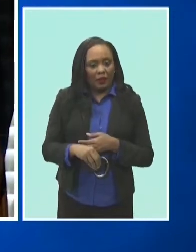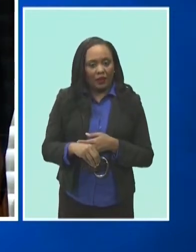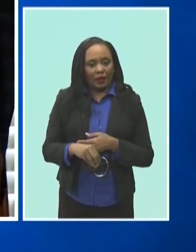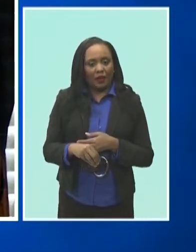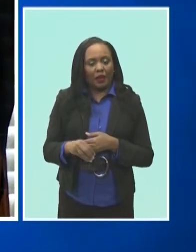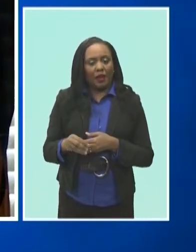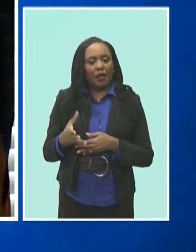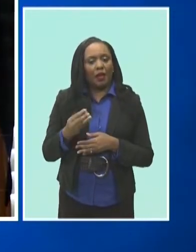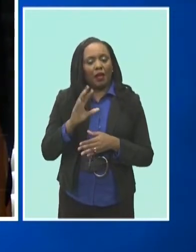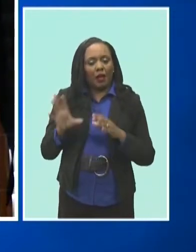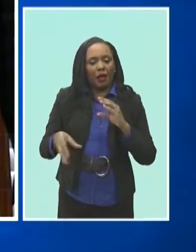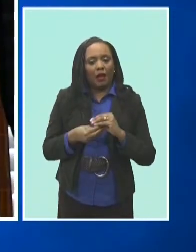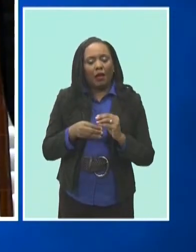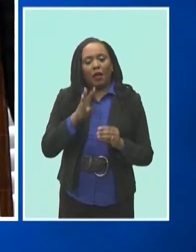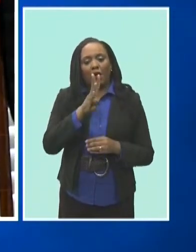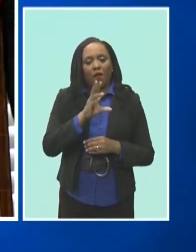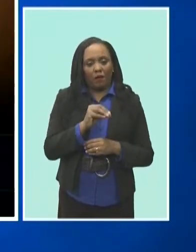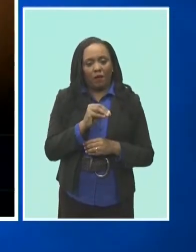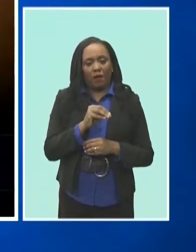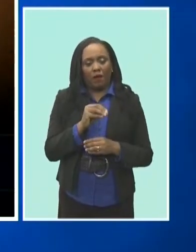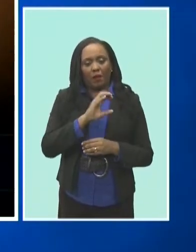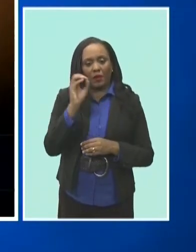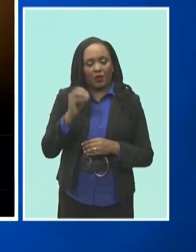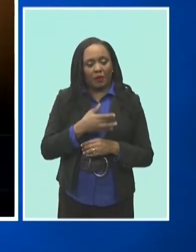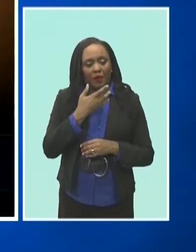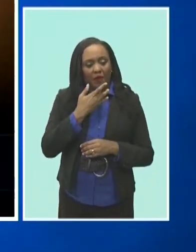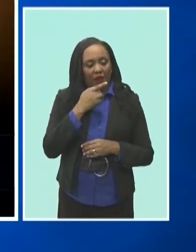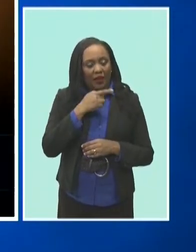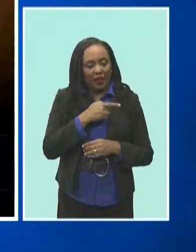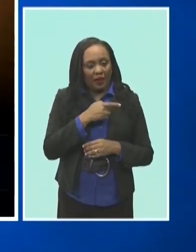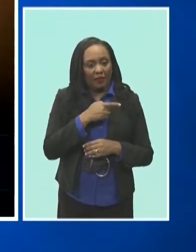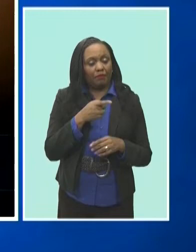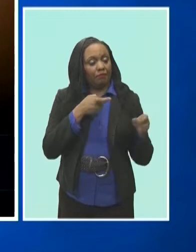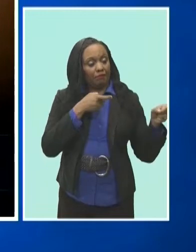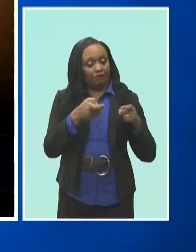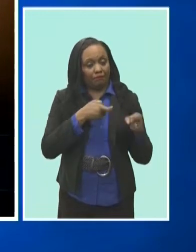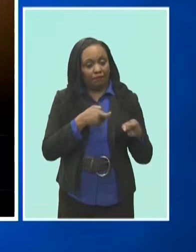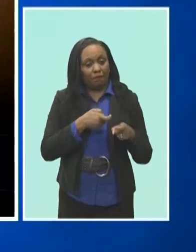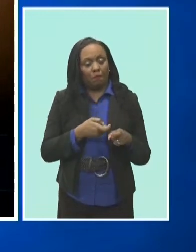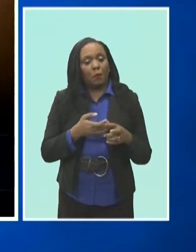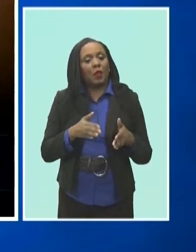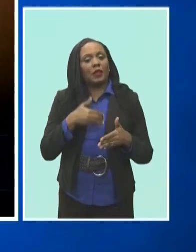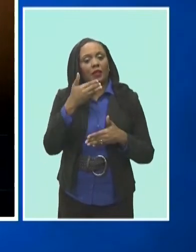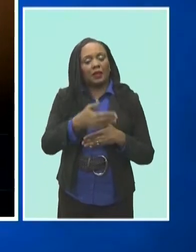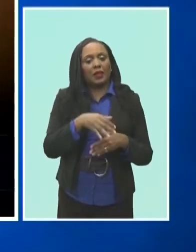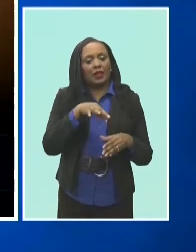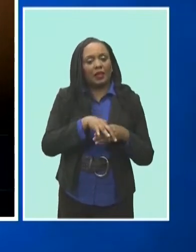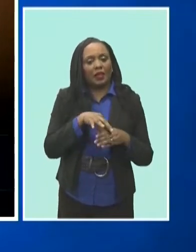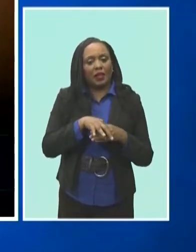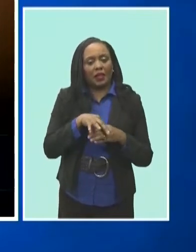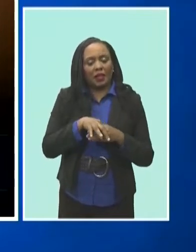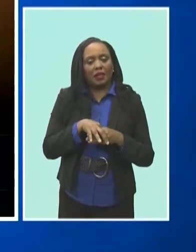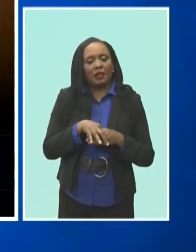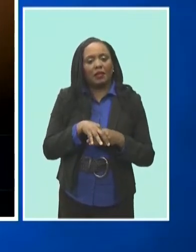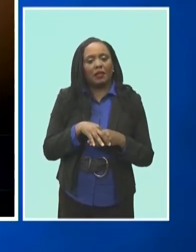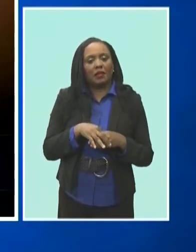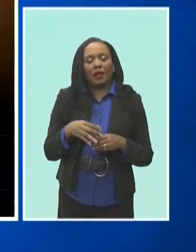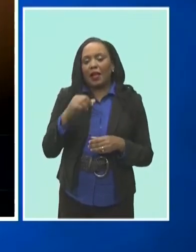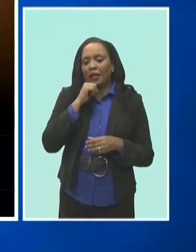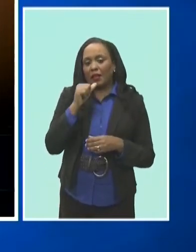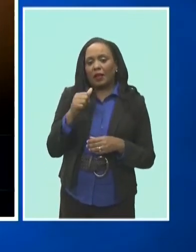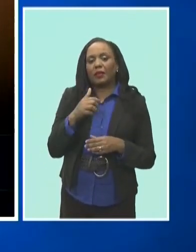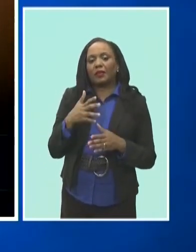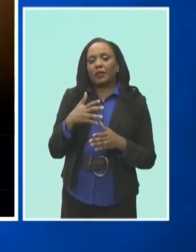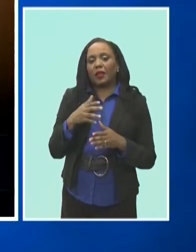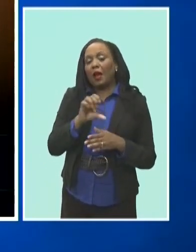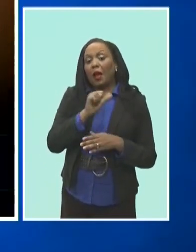overall 40% of the 1,000 respondents prefer him to manage Guyana's upcoming all-wealth instead of PPP presidential candidate Irfan Ali,